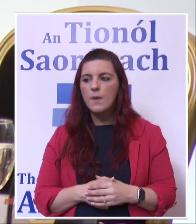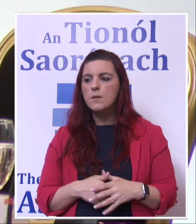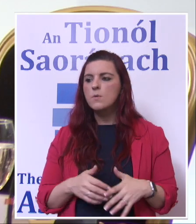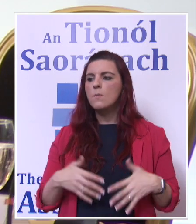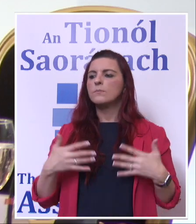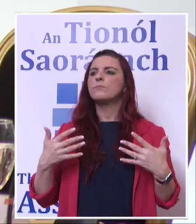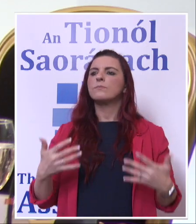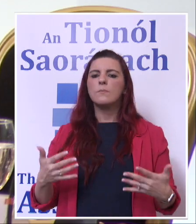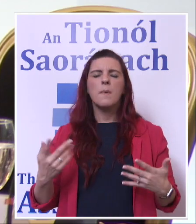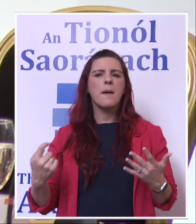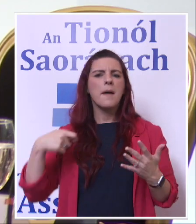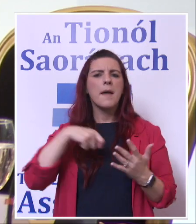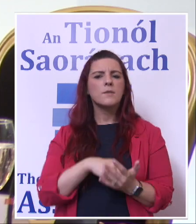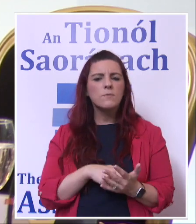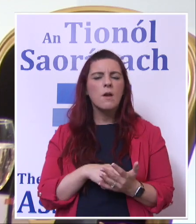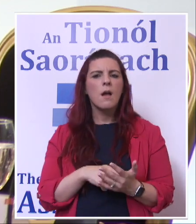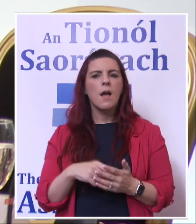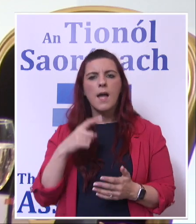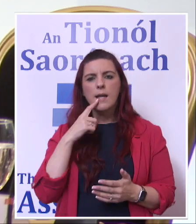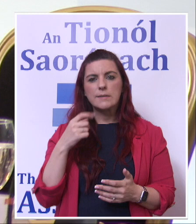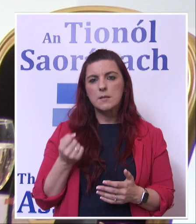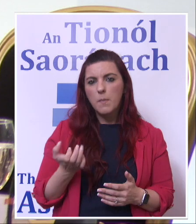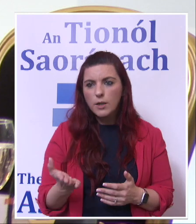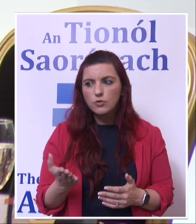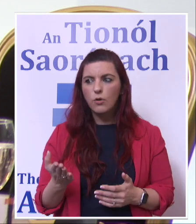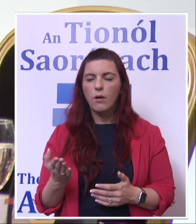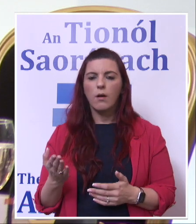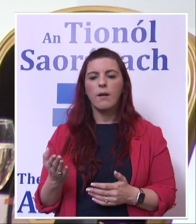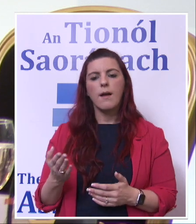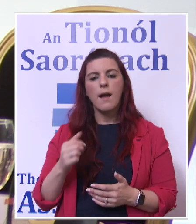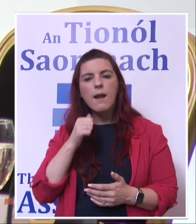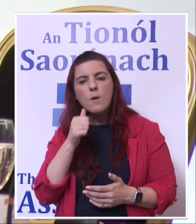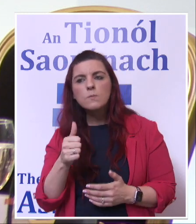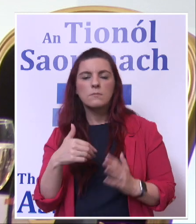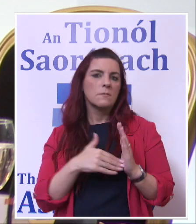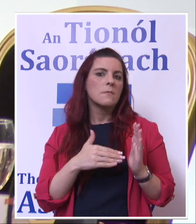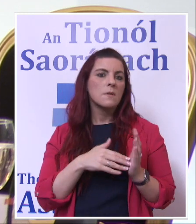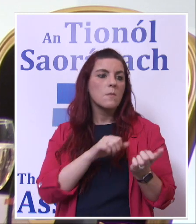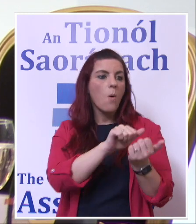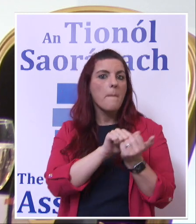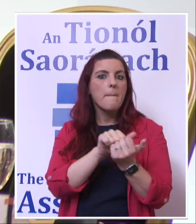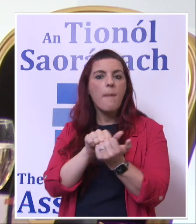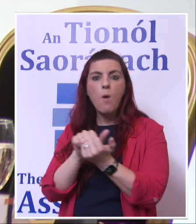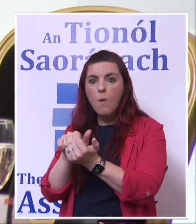Is extra expenditure allowed and so on? So borrowing in local authorities is